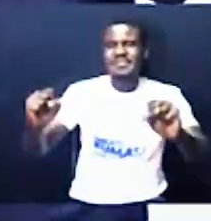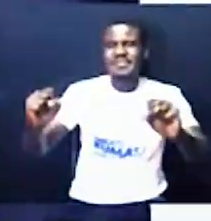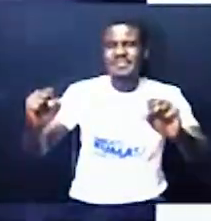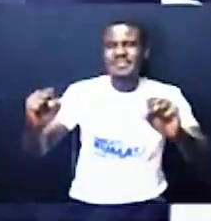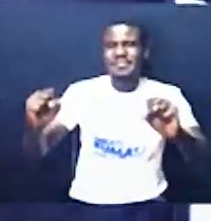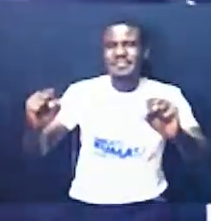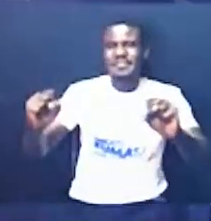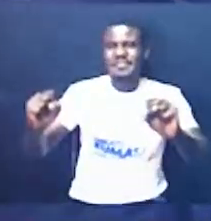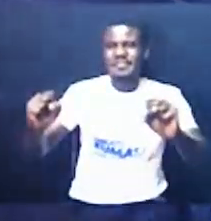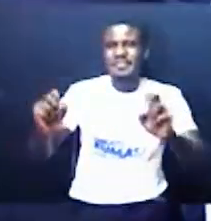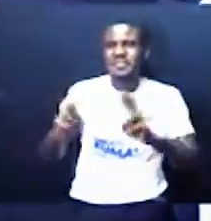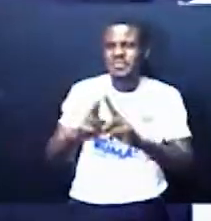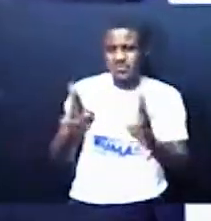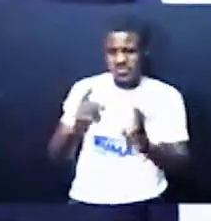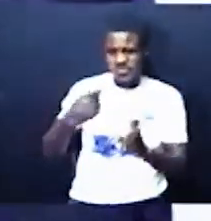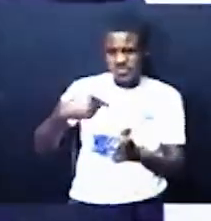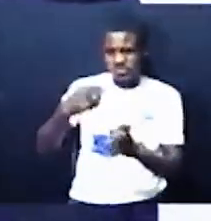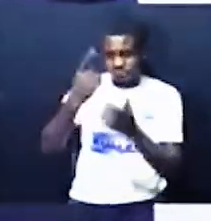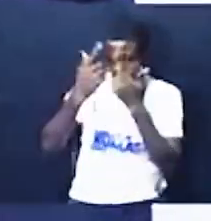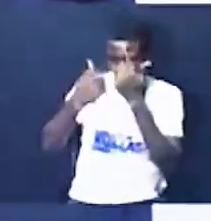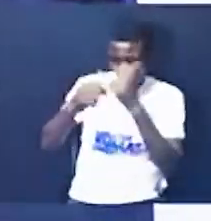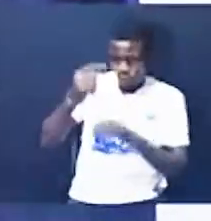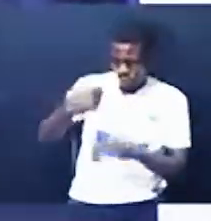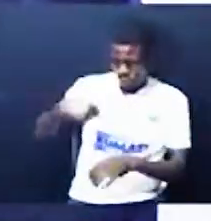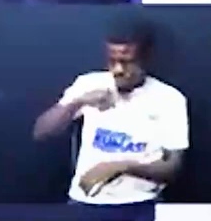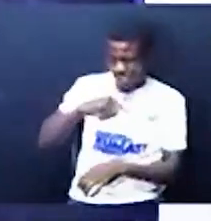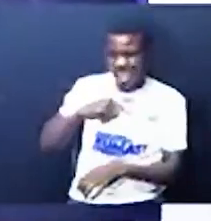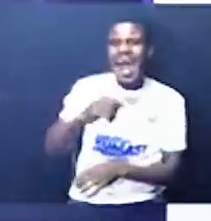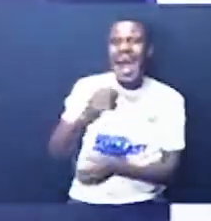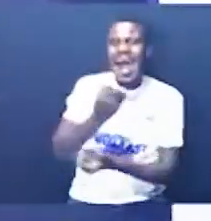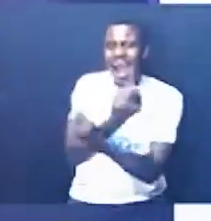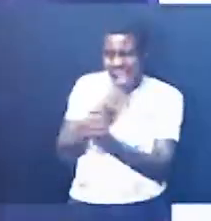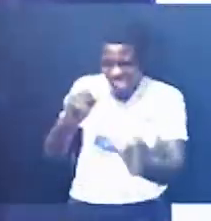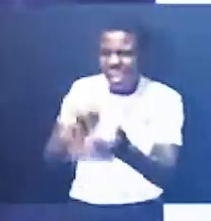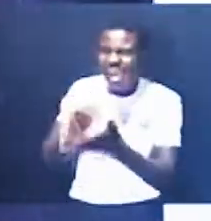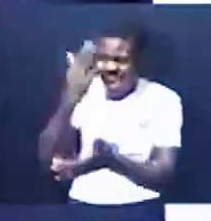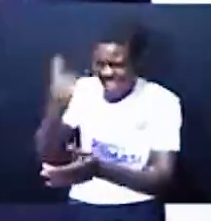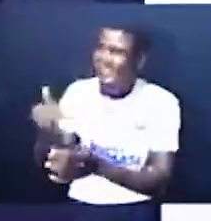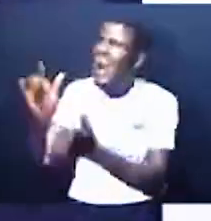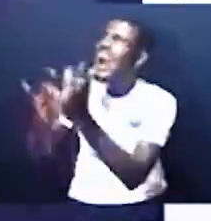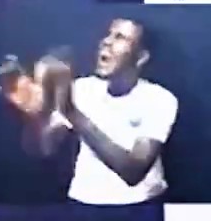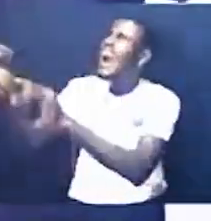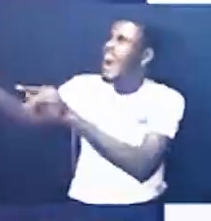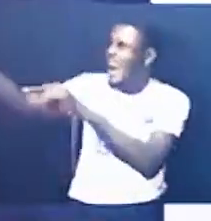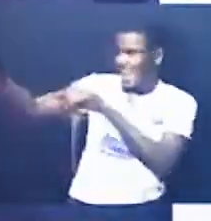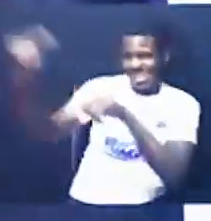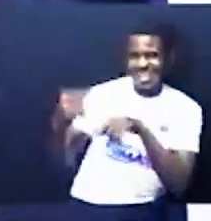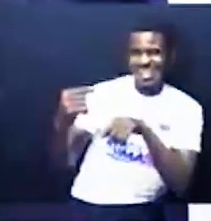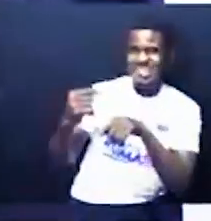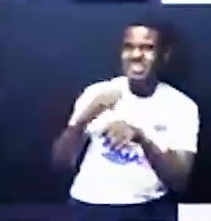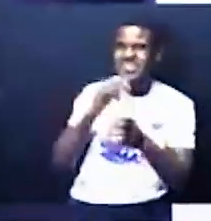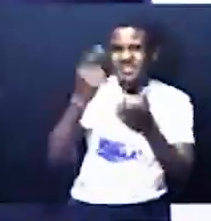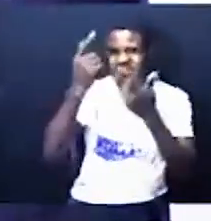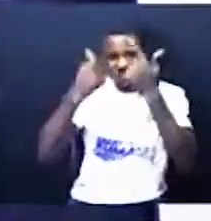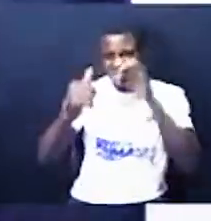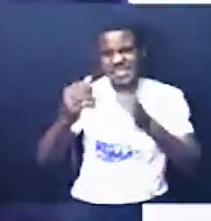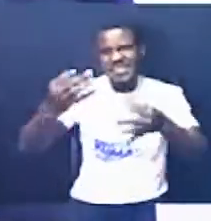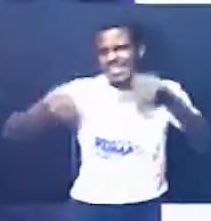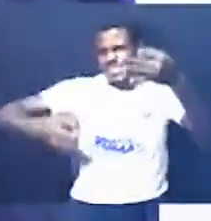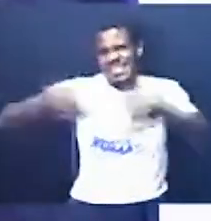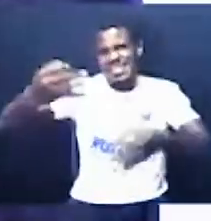saved. So it is for our salvation that he came. Not just Yesu, not our